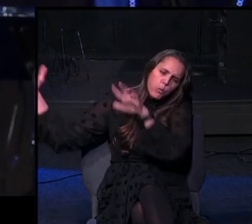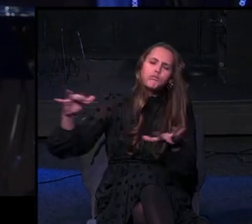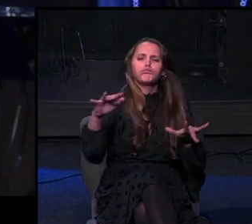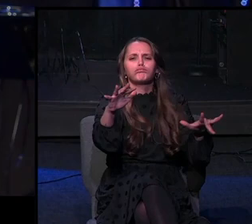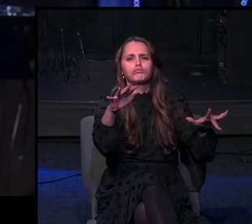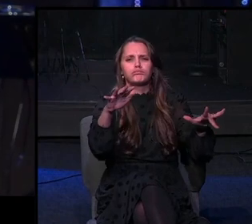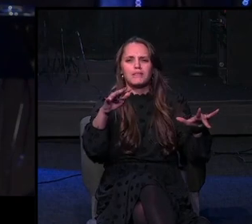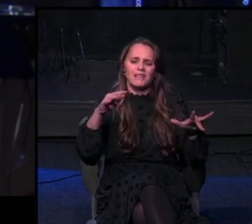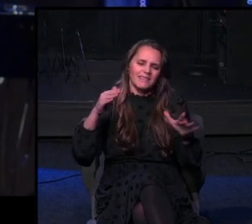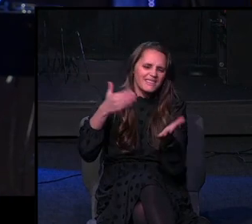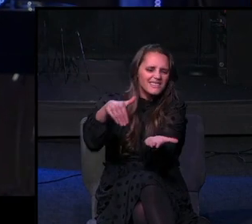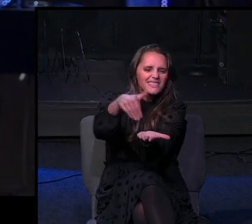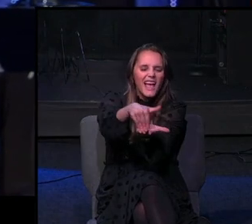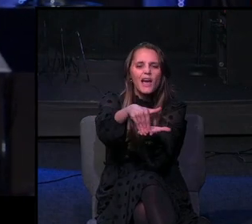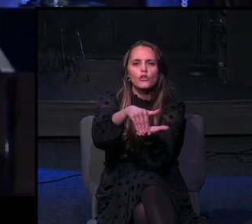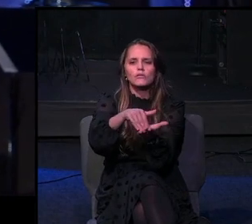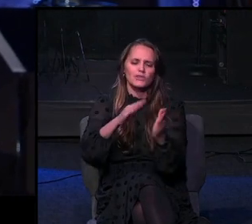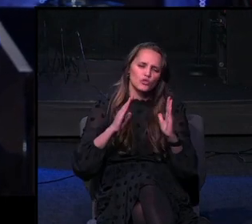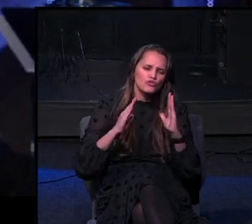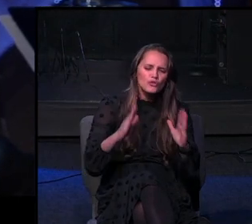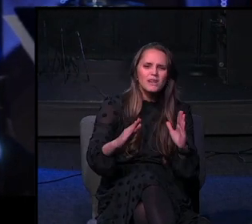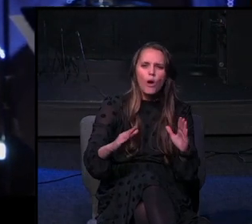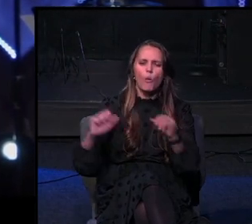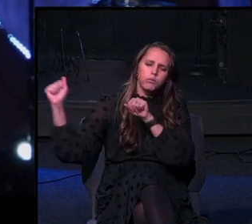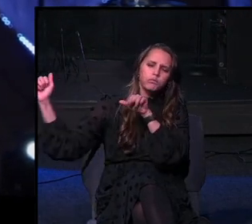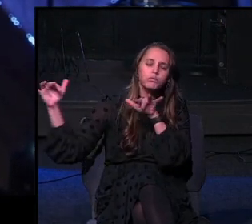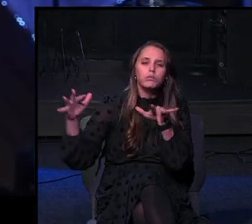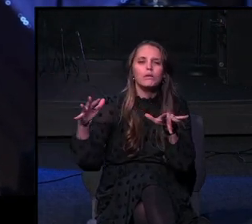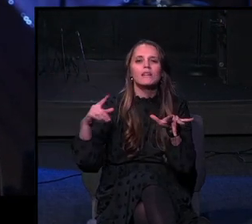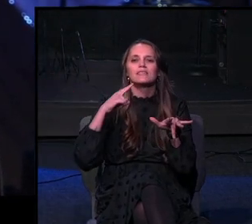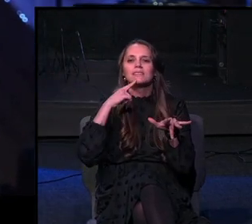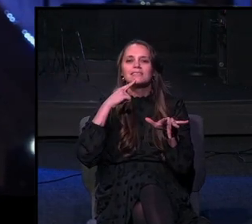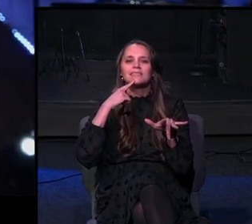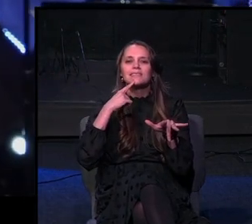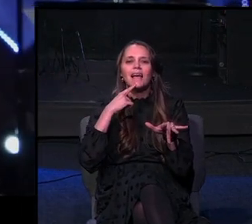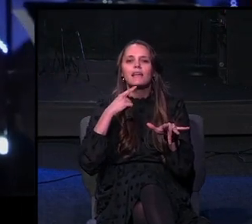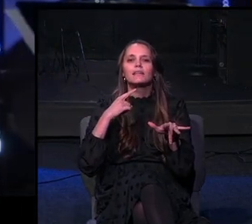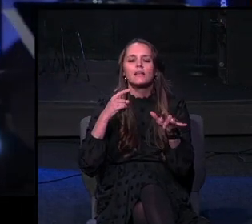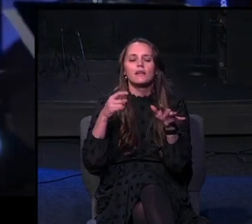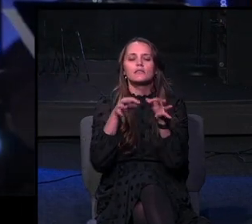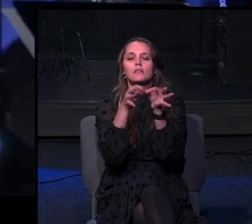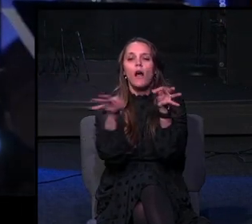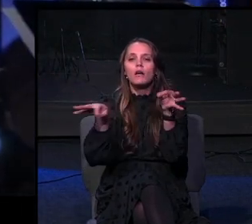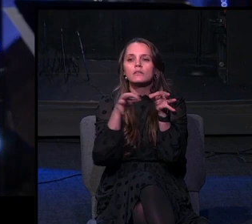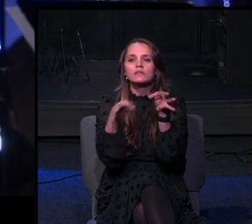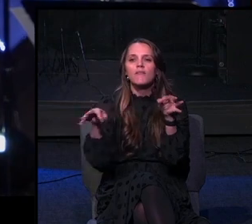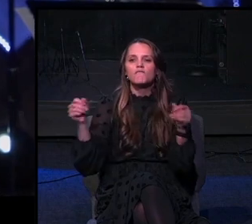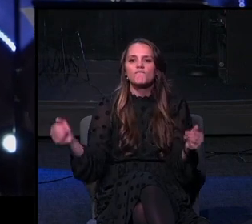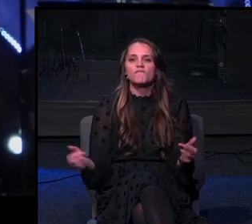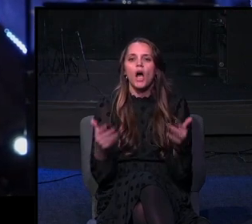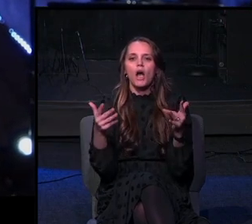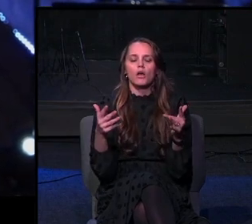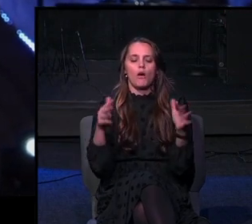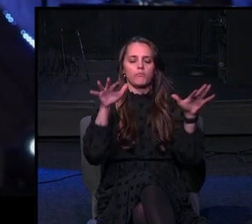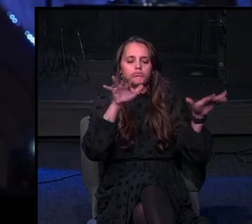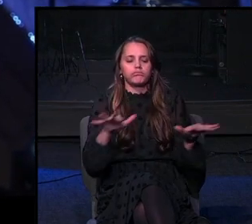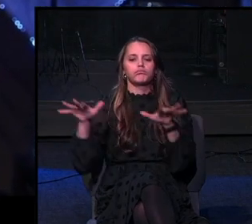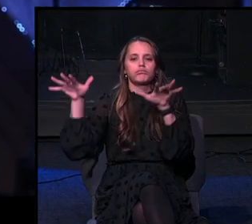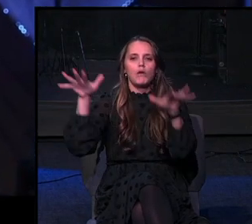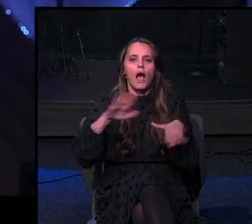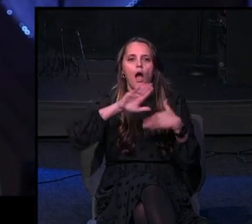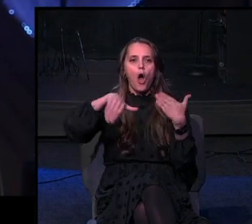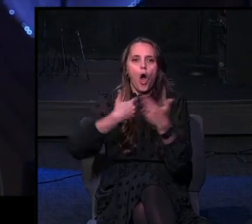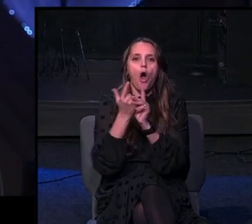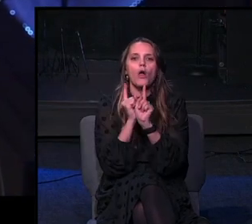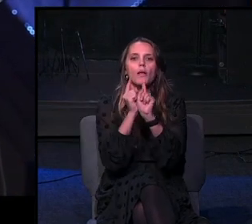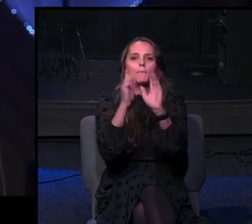center, right through the streets. It came on, and it says tongues of fire separated, and it rested on all of the apostles, and they began speaking, and they